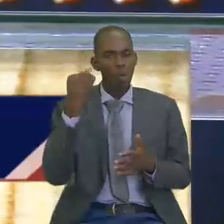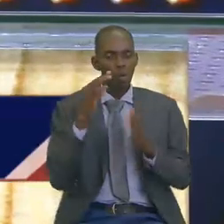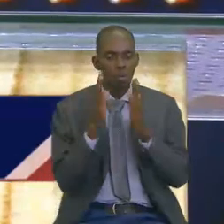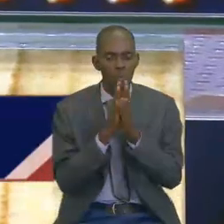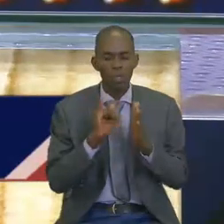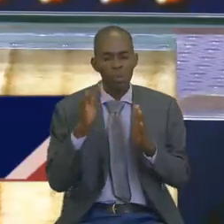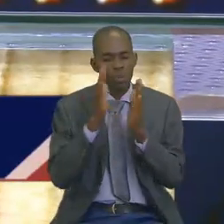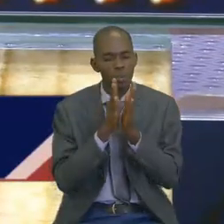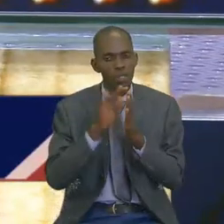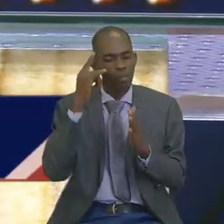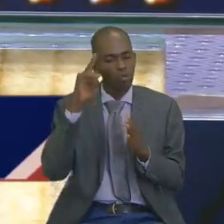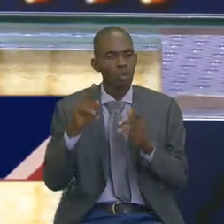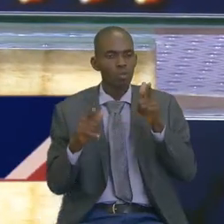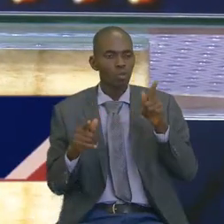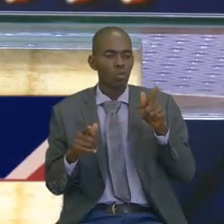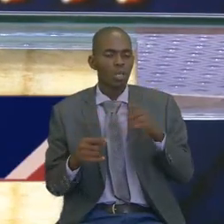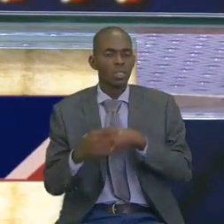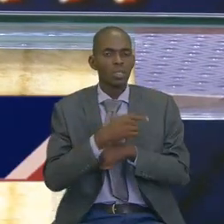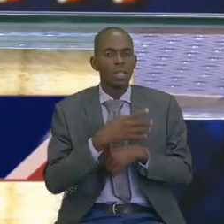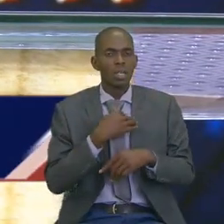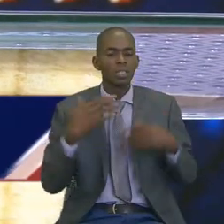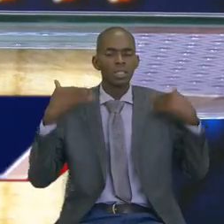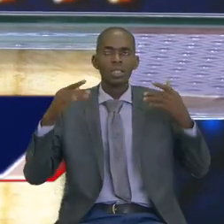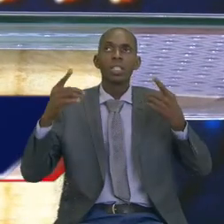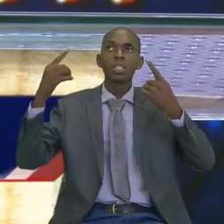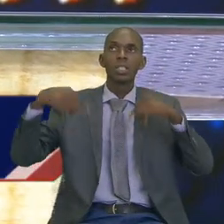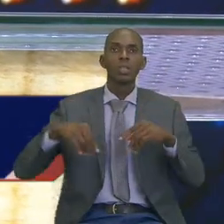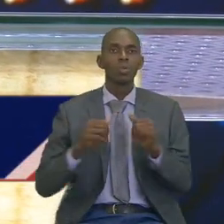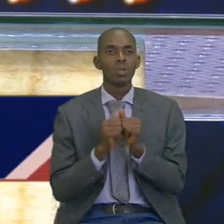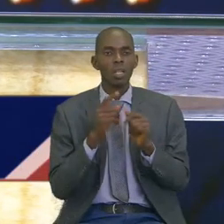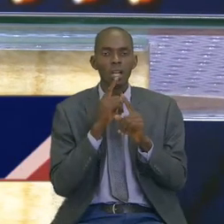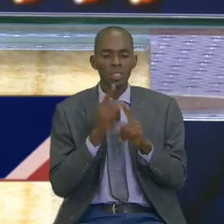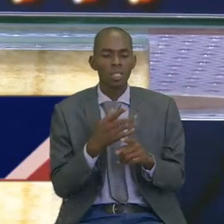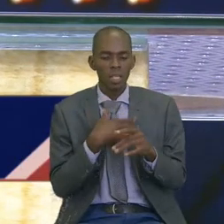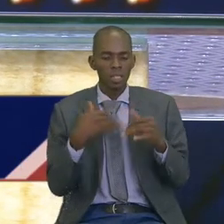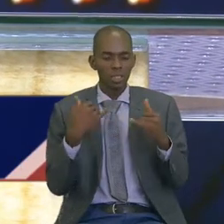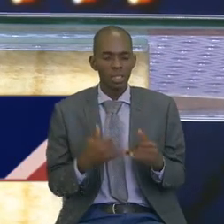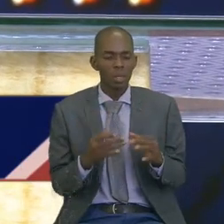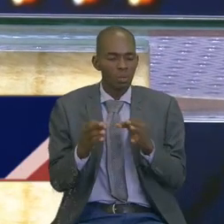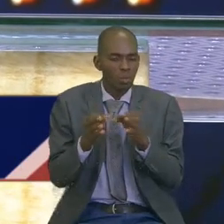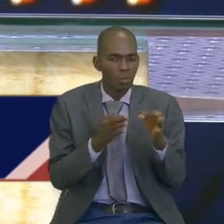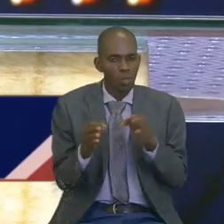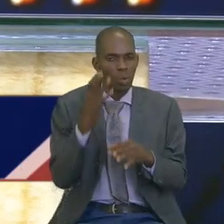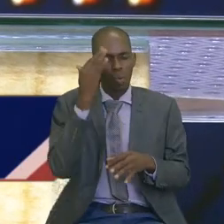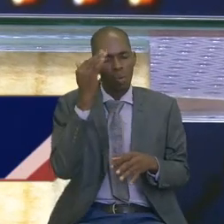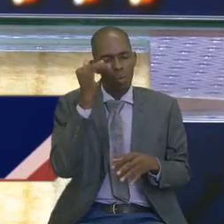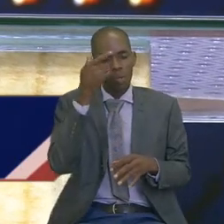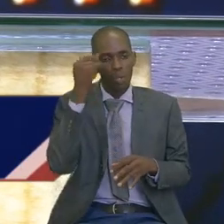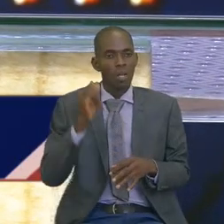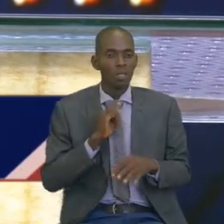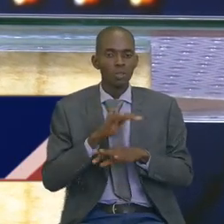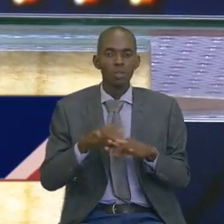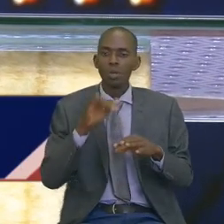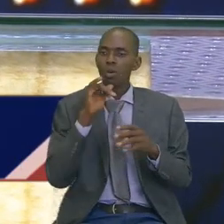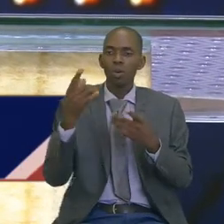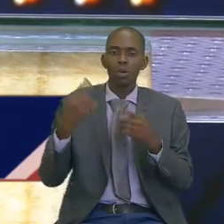days before the angel came with the answer. And then he explained, he said, you know why I didn't come in good time?